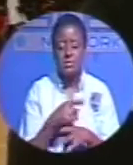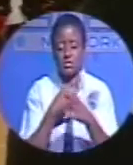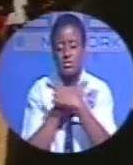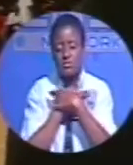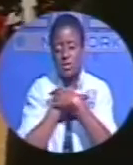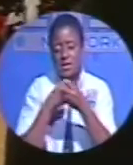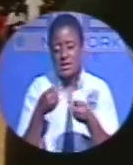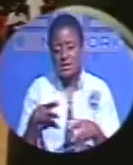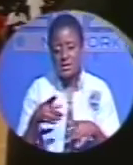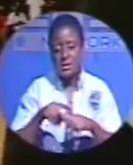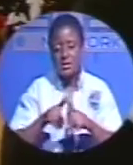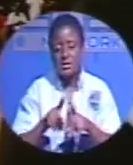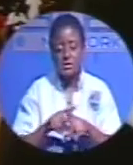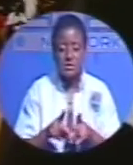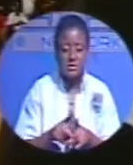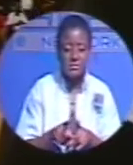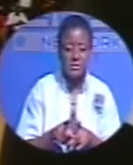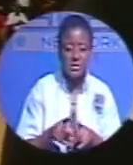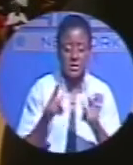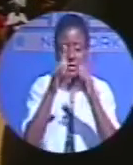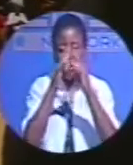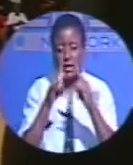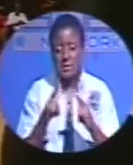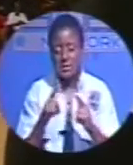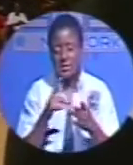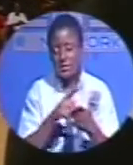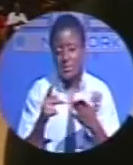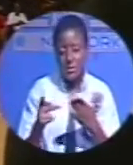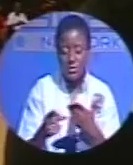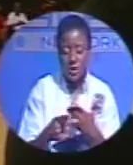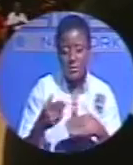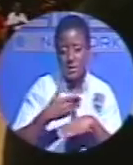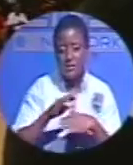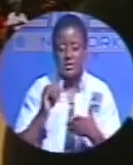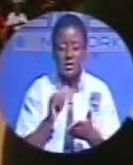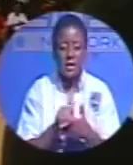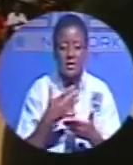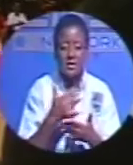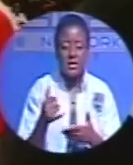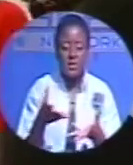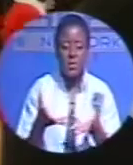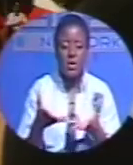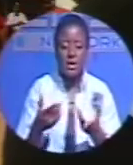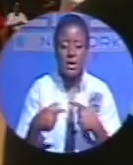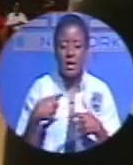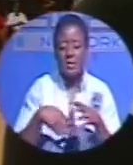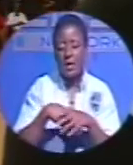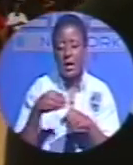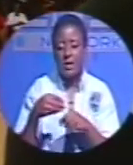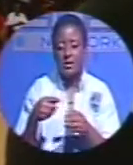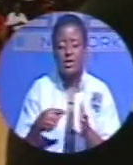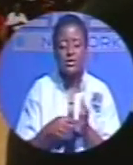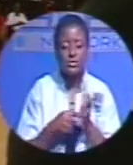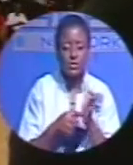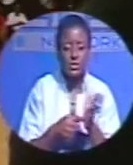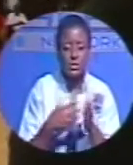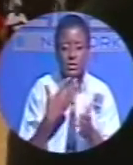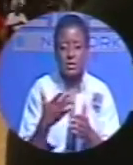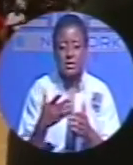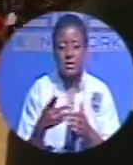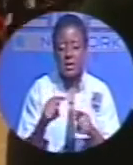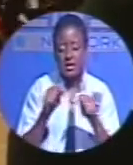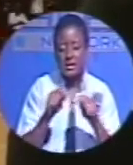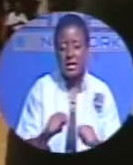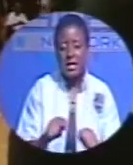police program and, you know, the urban renewal program. And after that, they just want to come out and showcase their talent